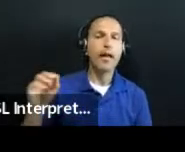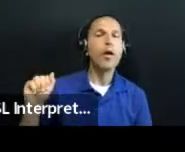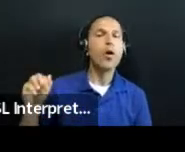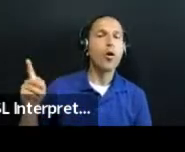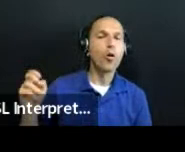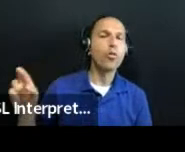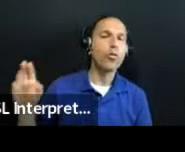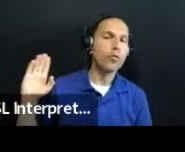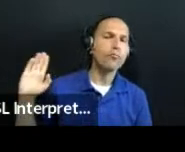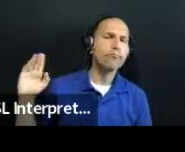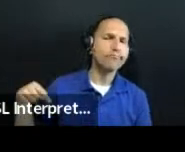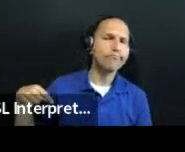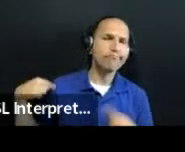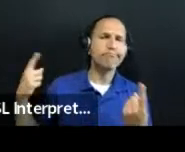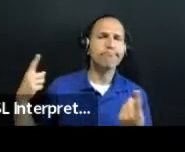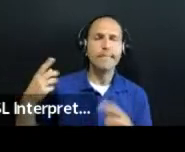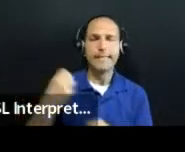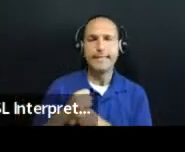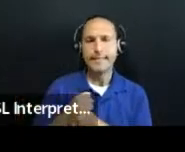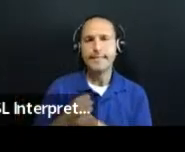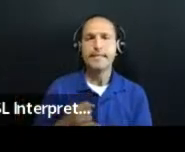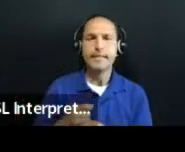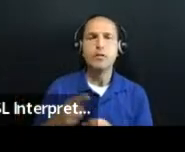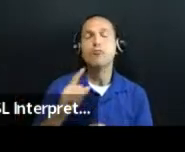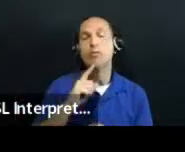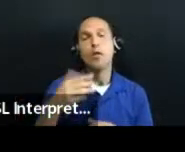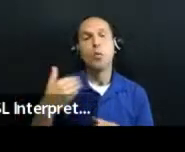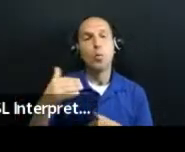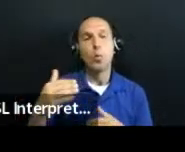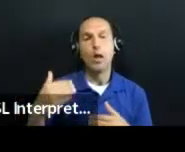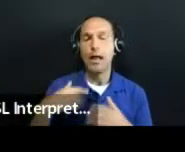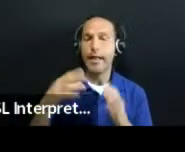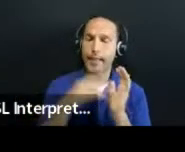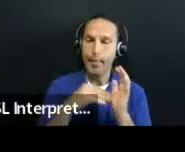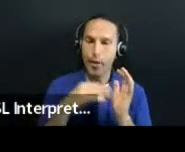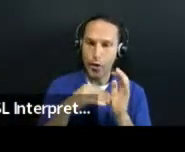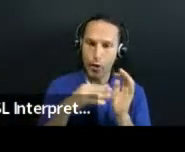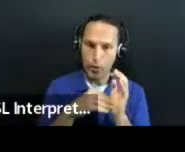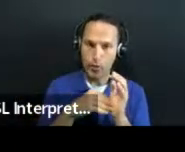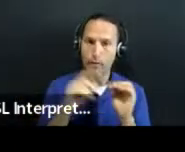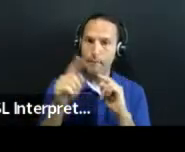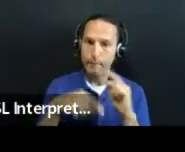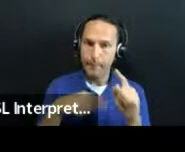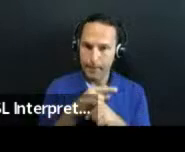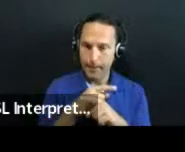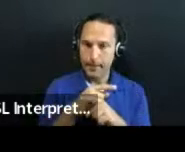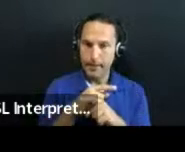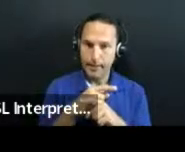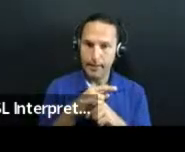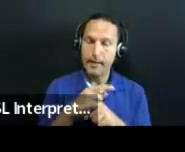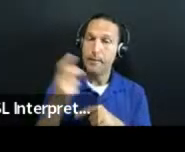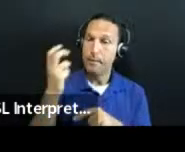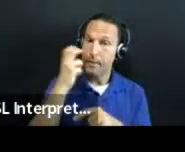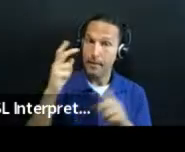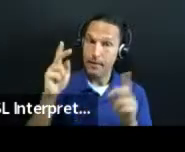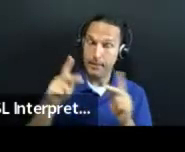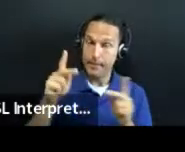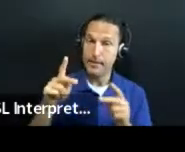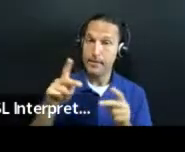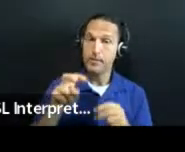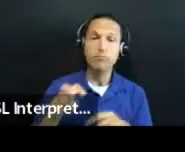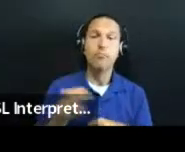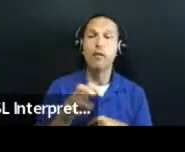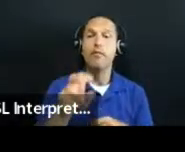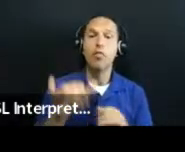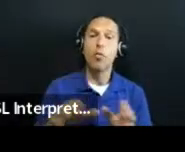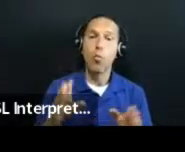few years, is how much it's taught me, not just about how blind people navigate the